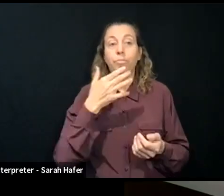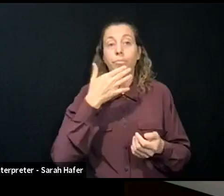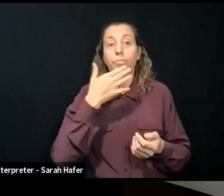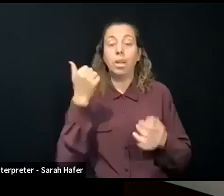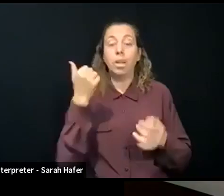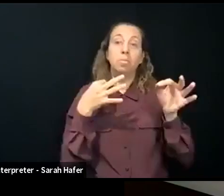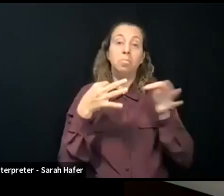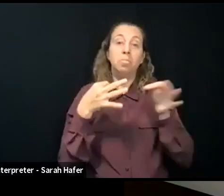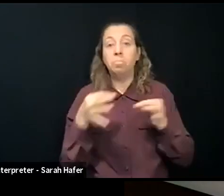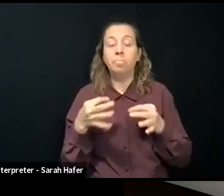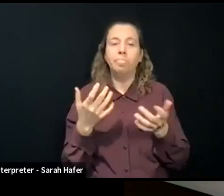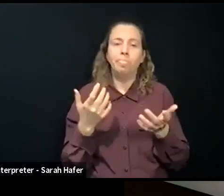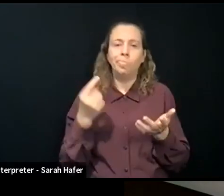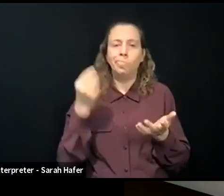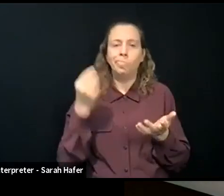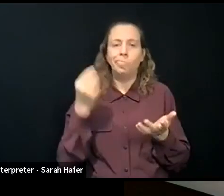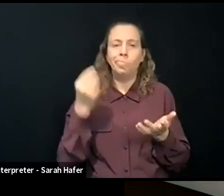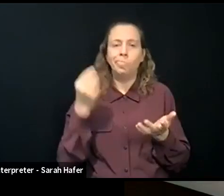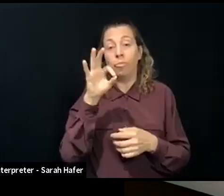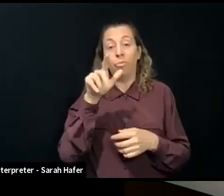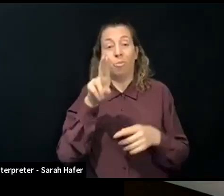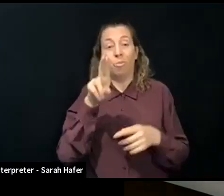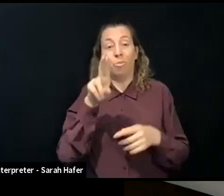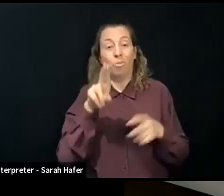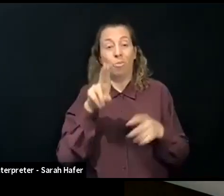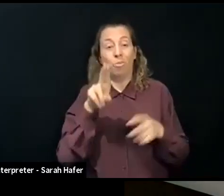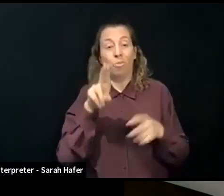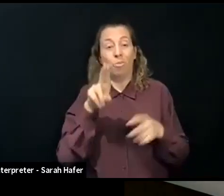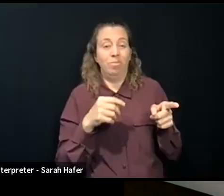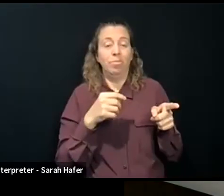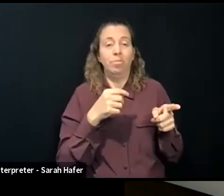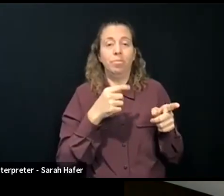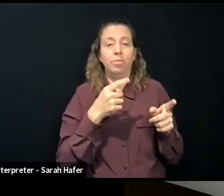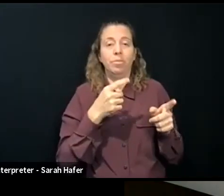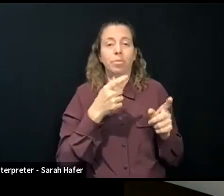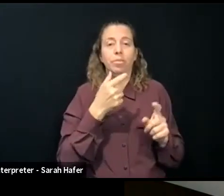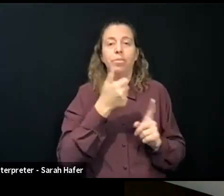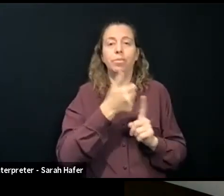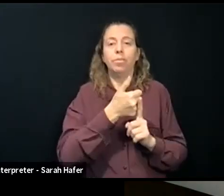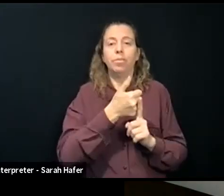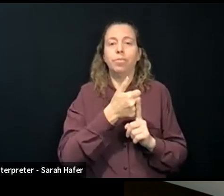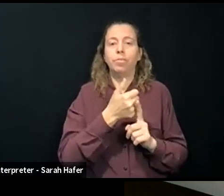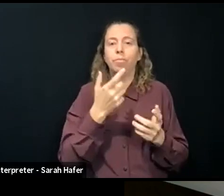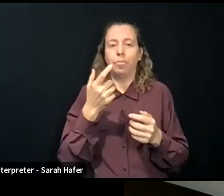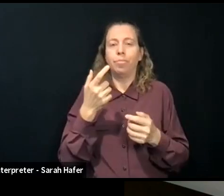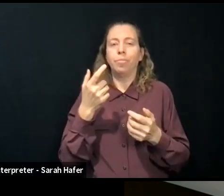influenza has its genetic code is stored in